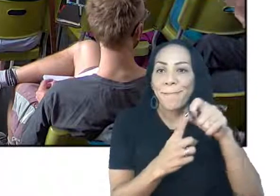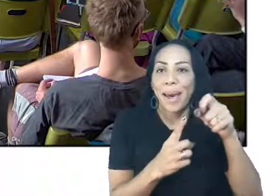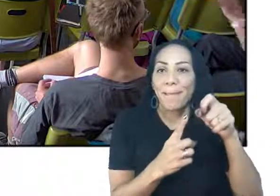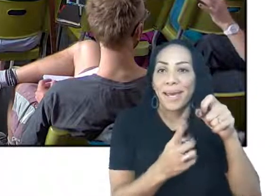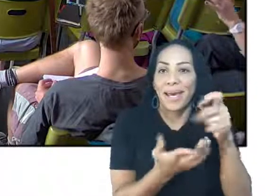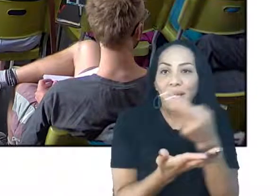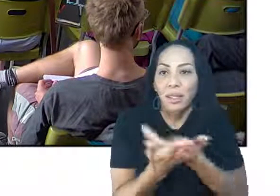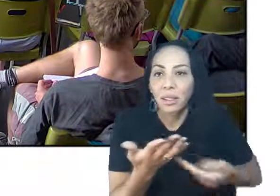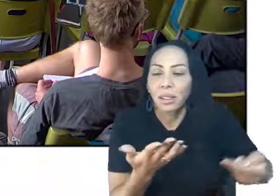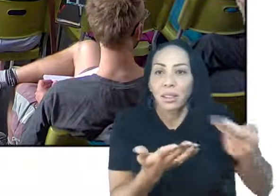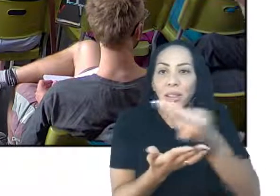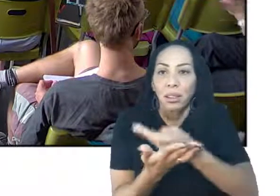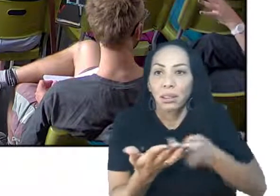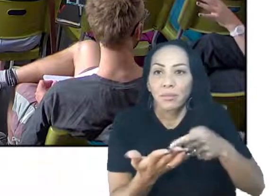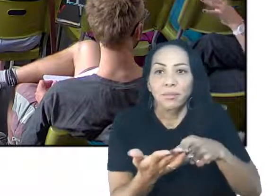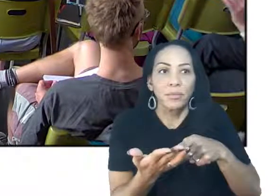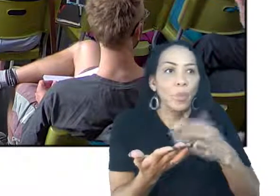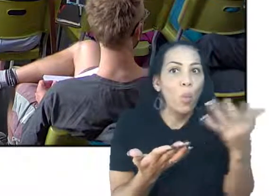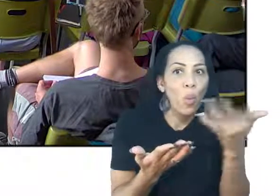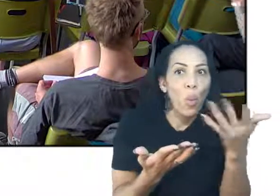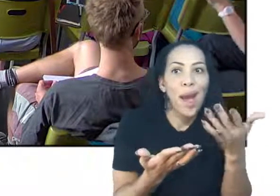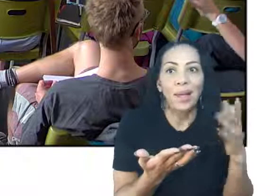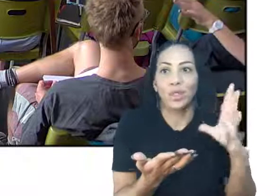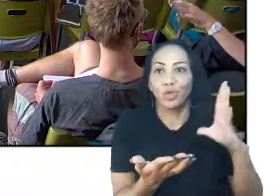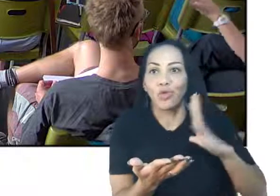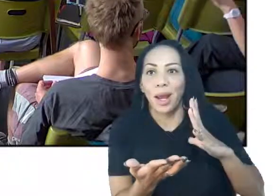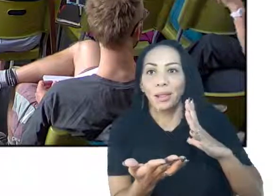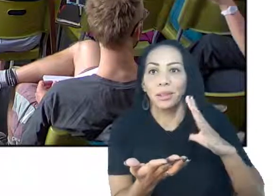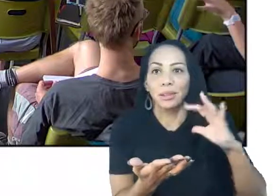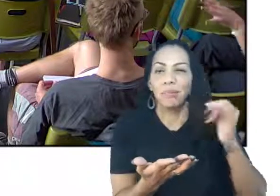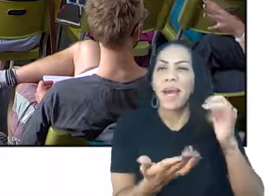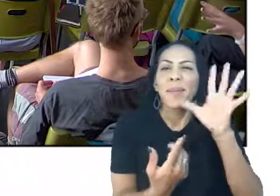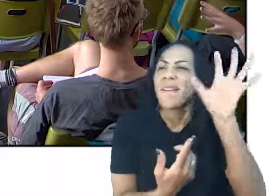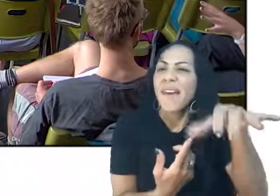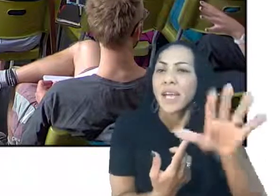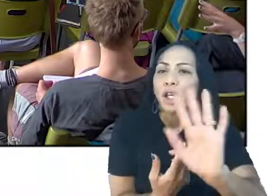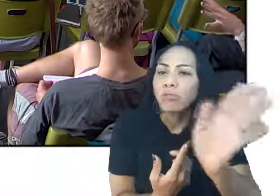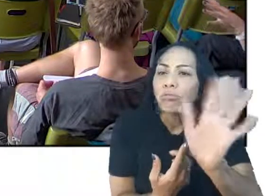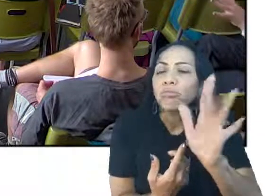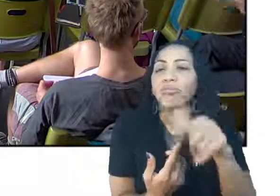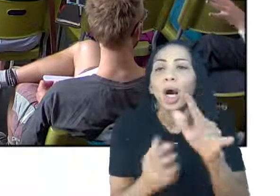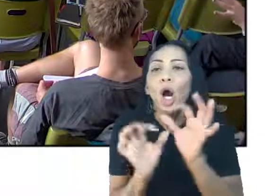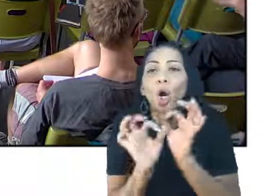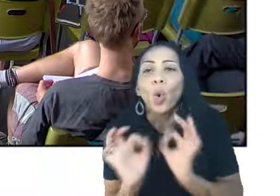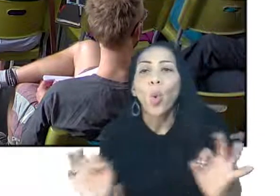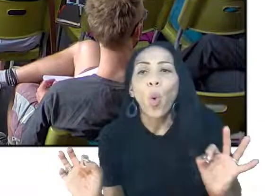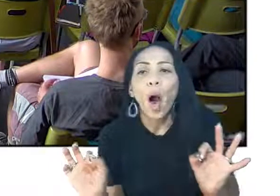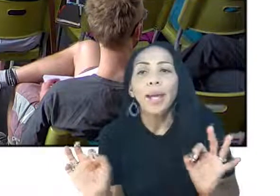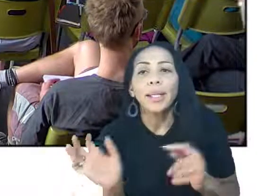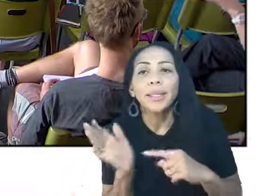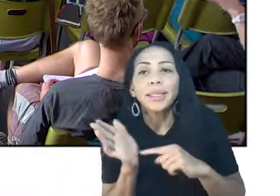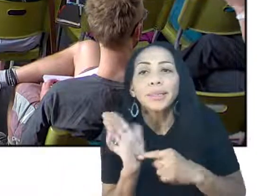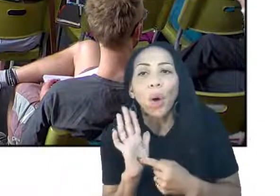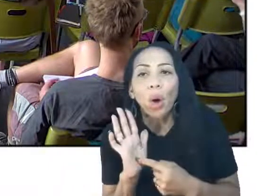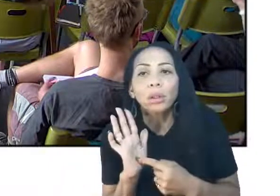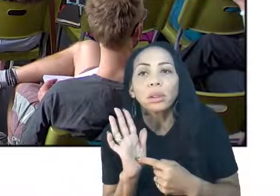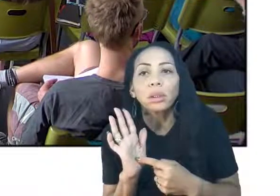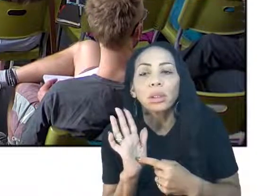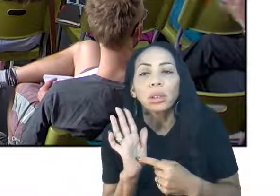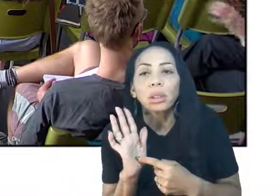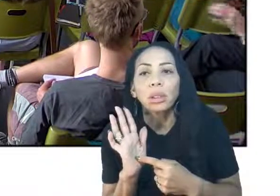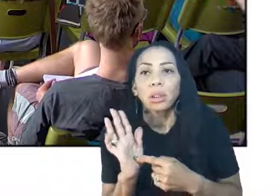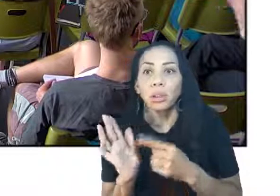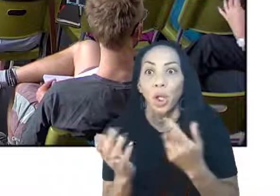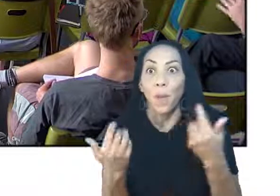necessarily a venue, but maybe a corner of a park or a quiet spot where you recover from having moved from one place to